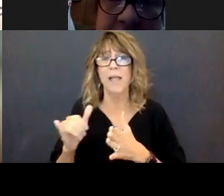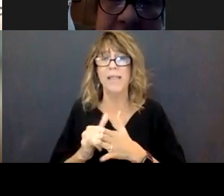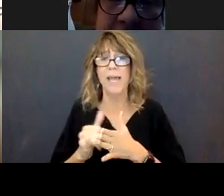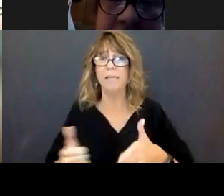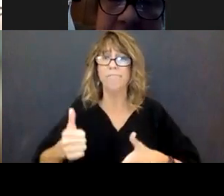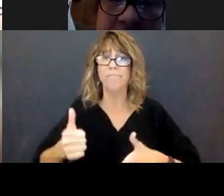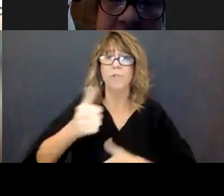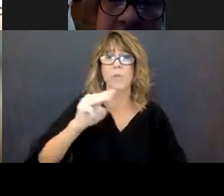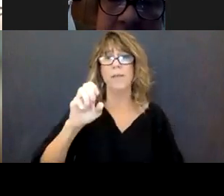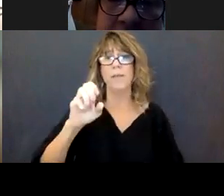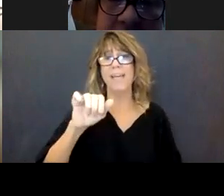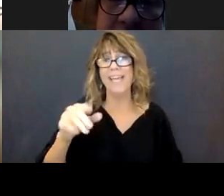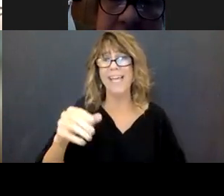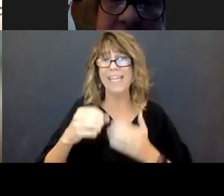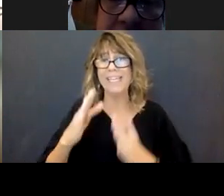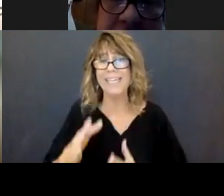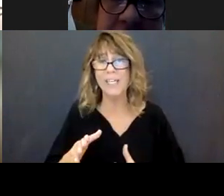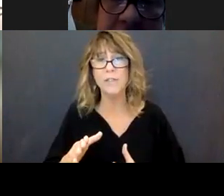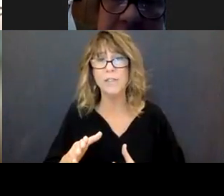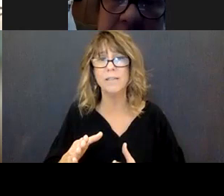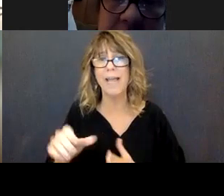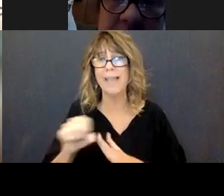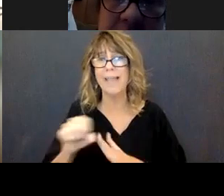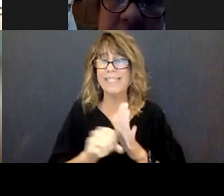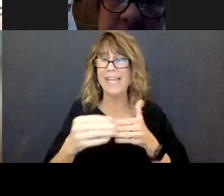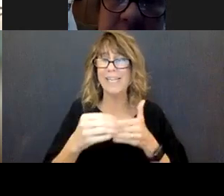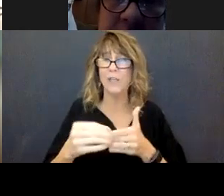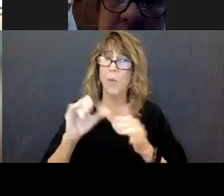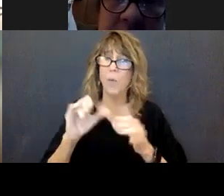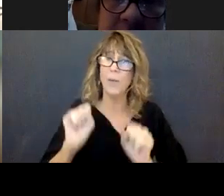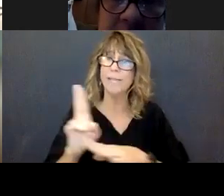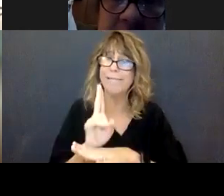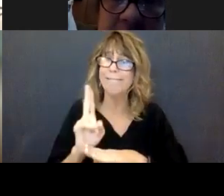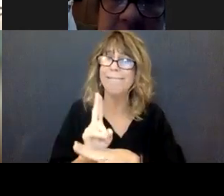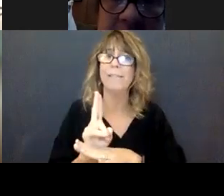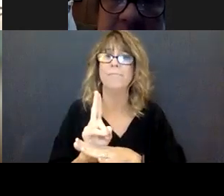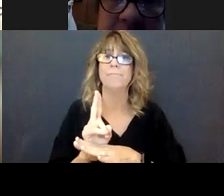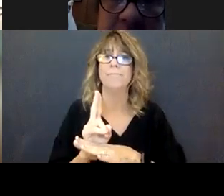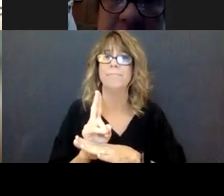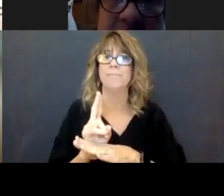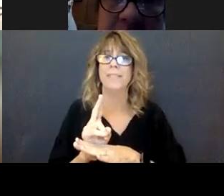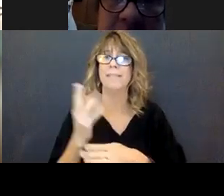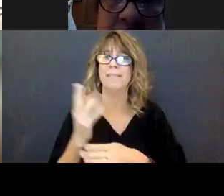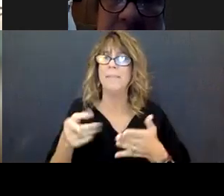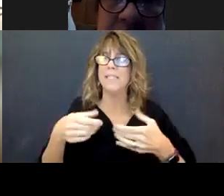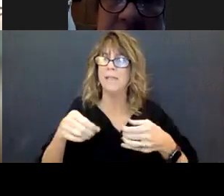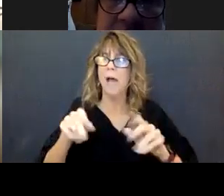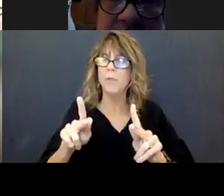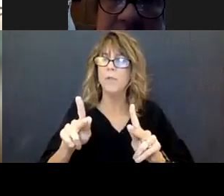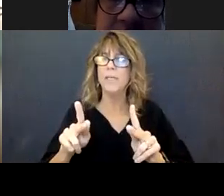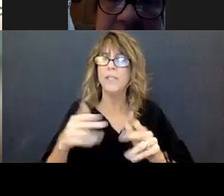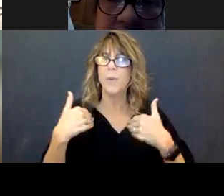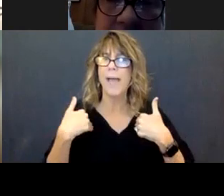our, state leadership that we could leverage. This is an opportunity to perhaps place an expectation